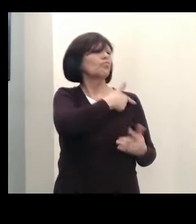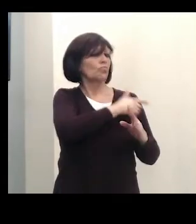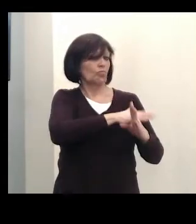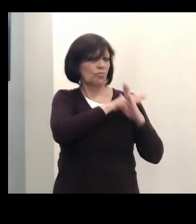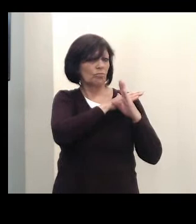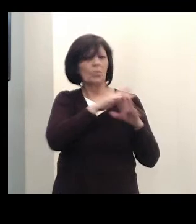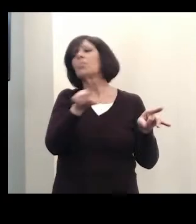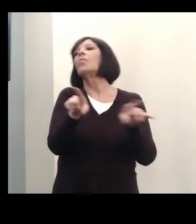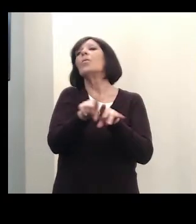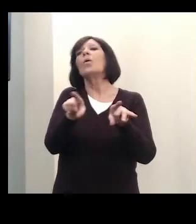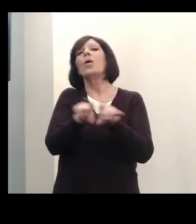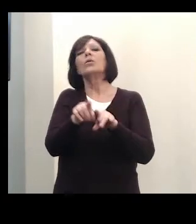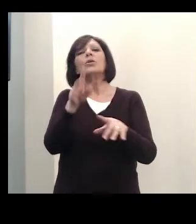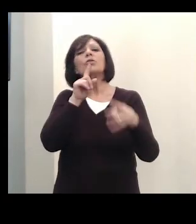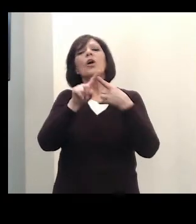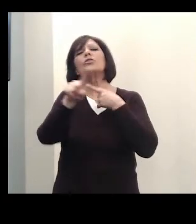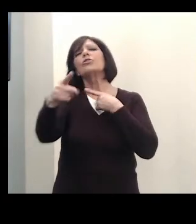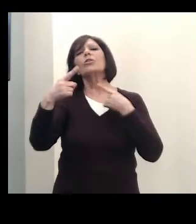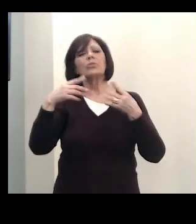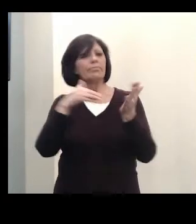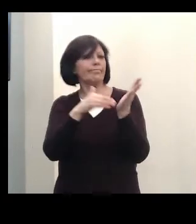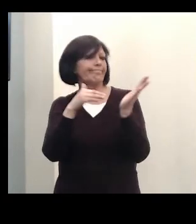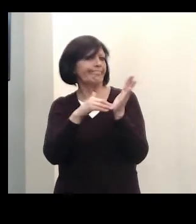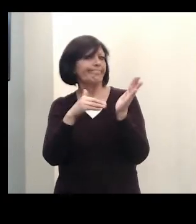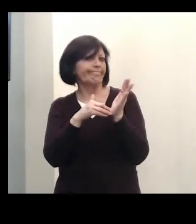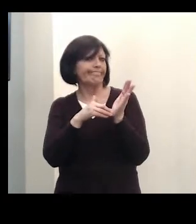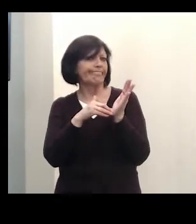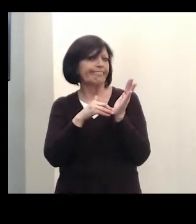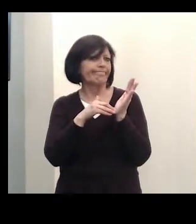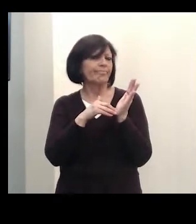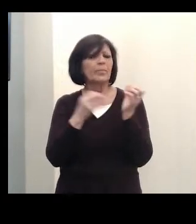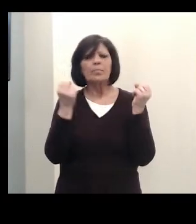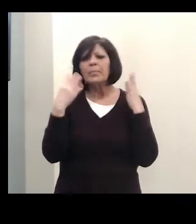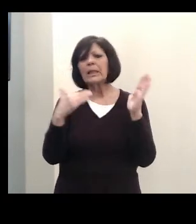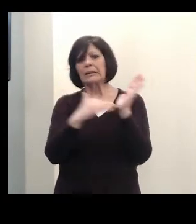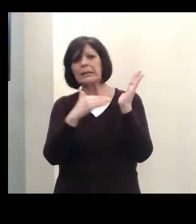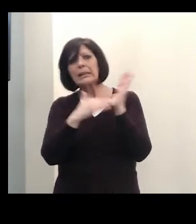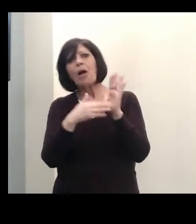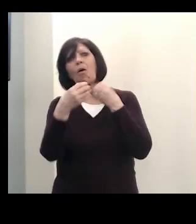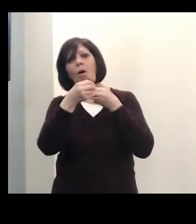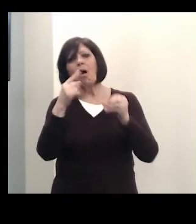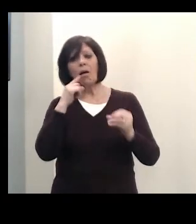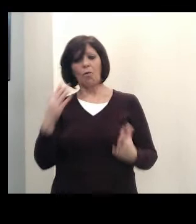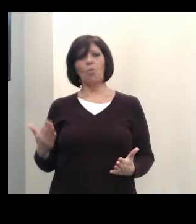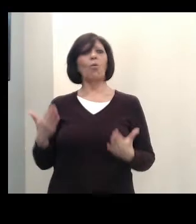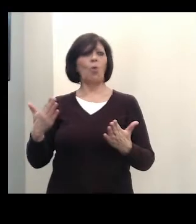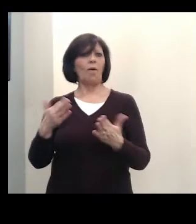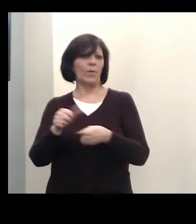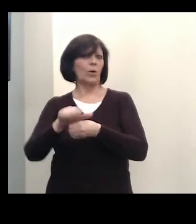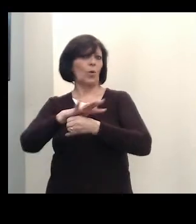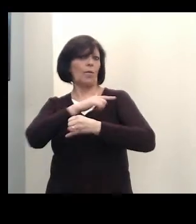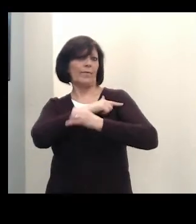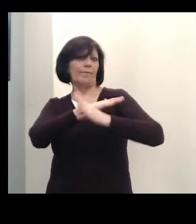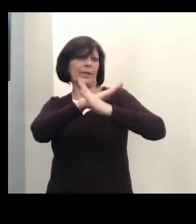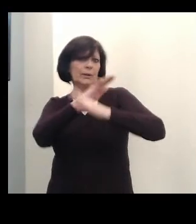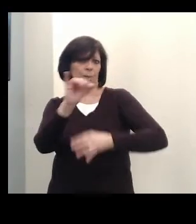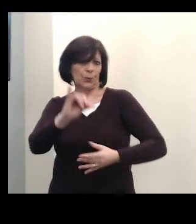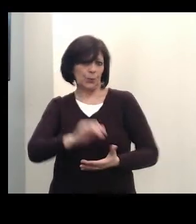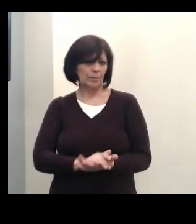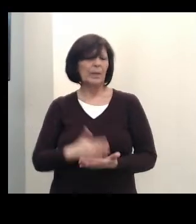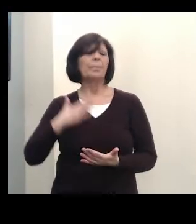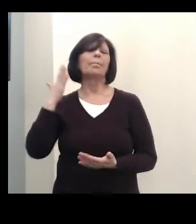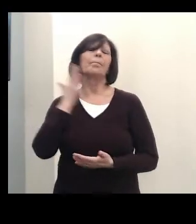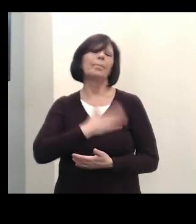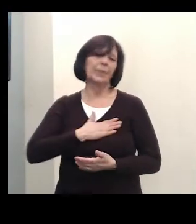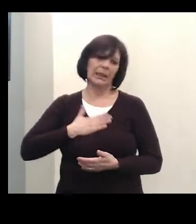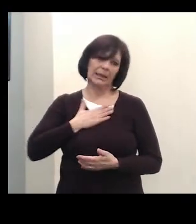also talk to your healthcare provider. Many providers' offices are offering COVID-19 vaccines. So please,